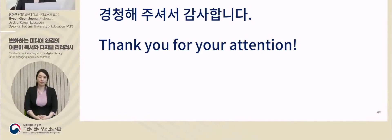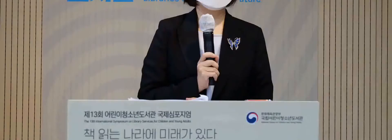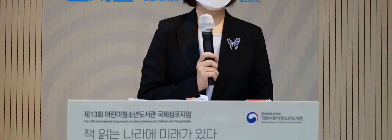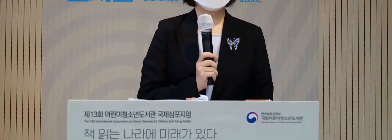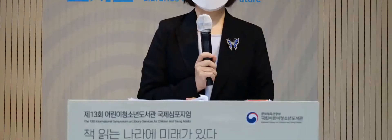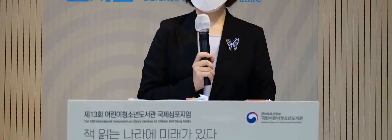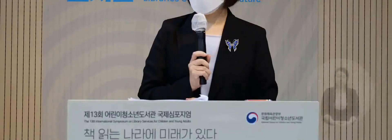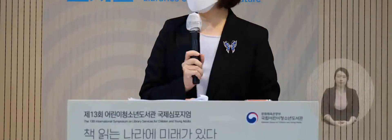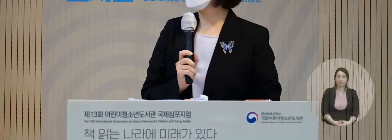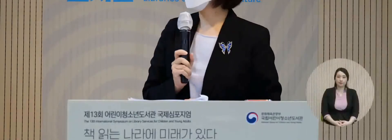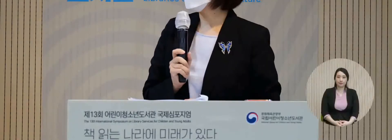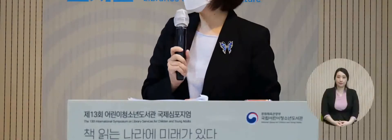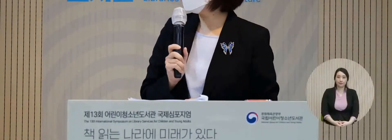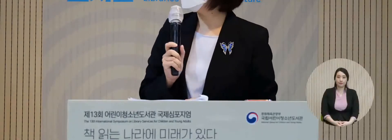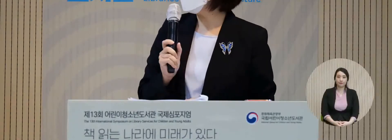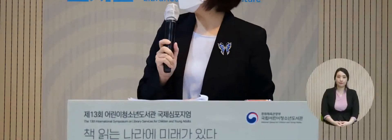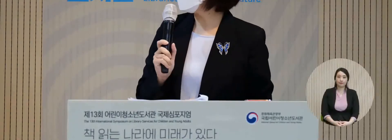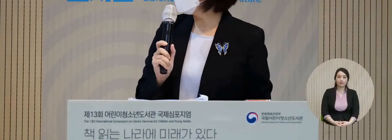listening.